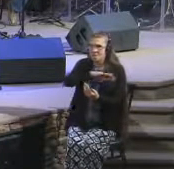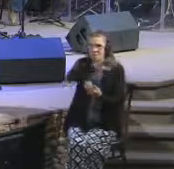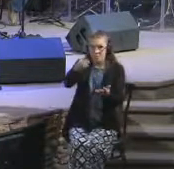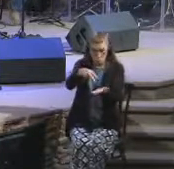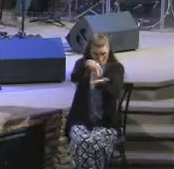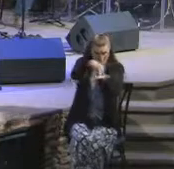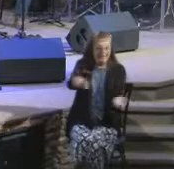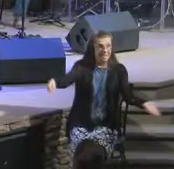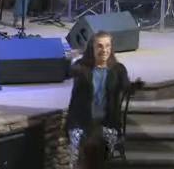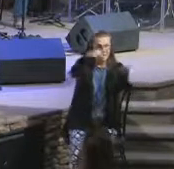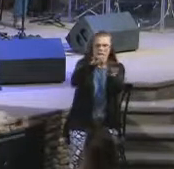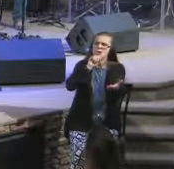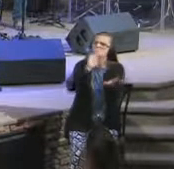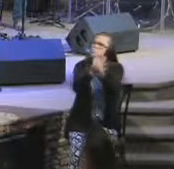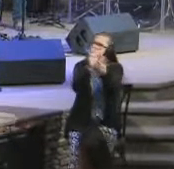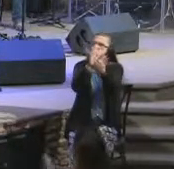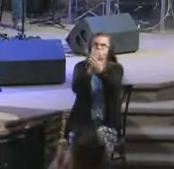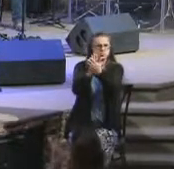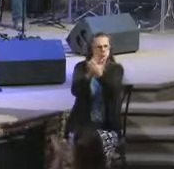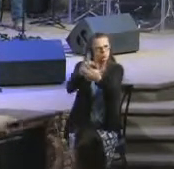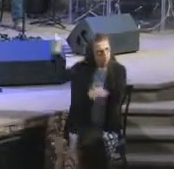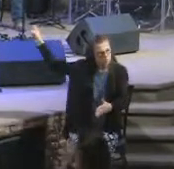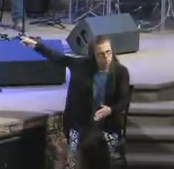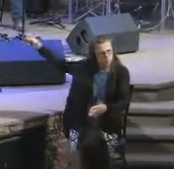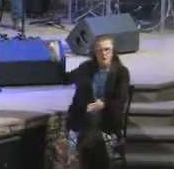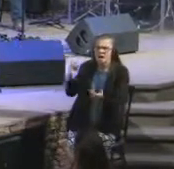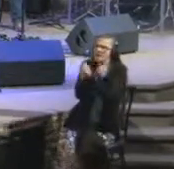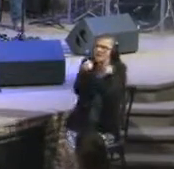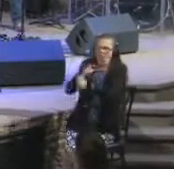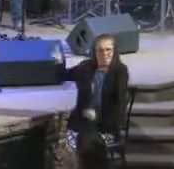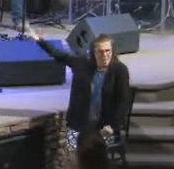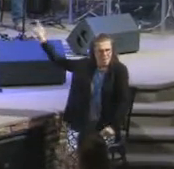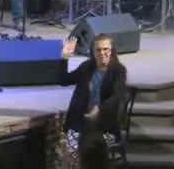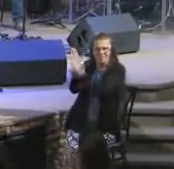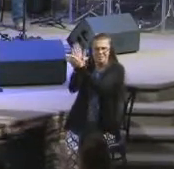stand up, give them an ovation, and let them know how much you love them,